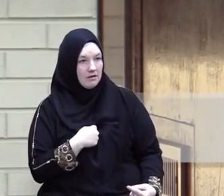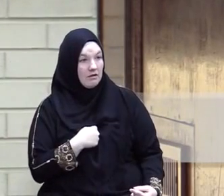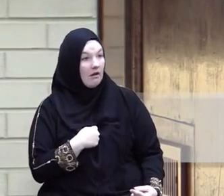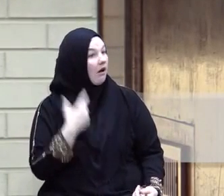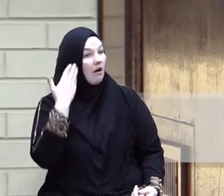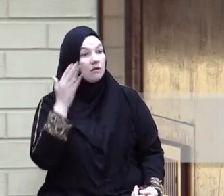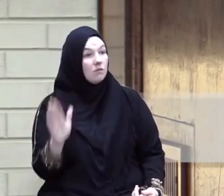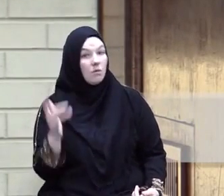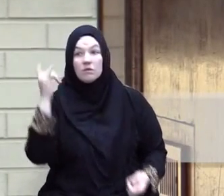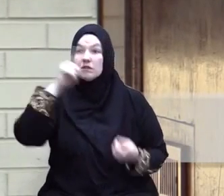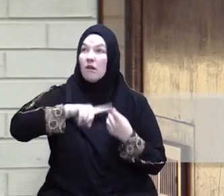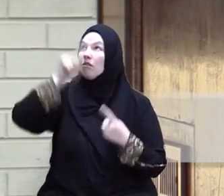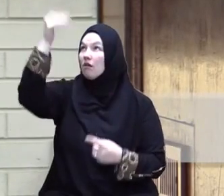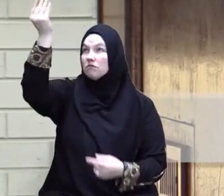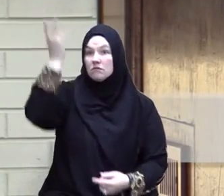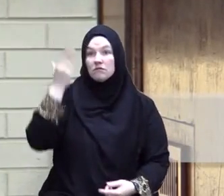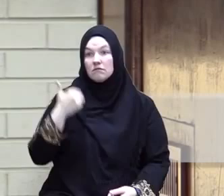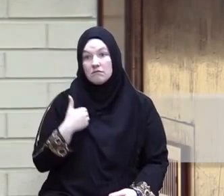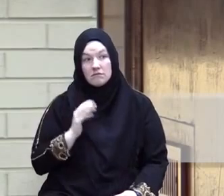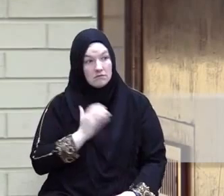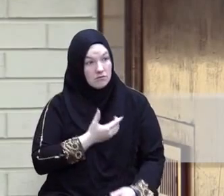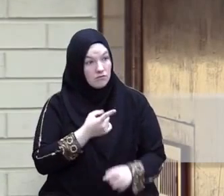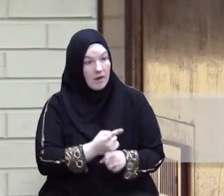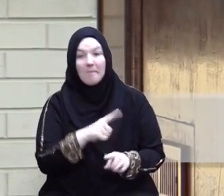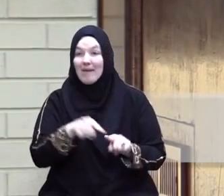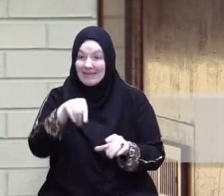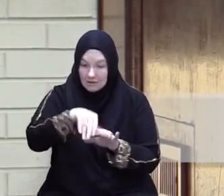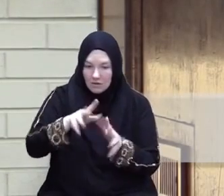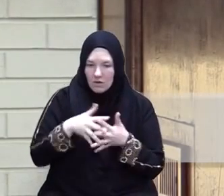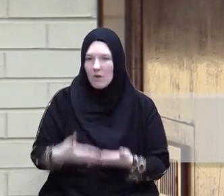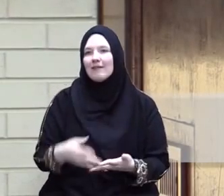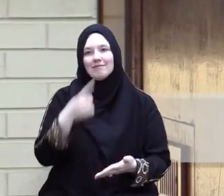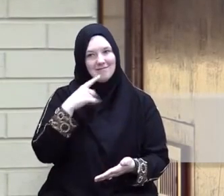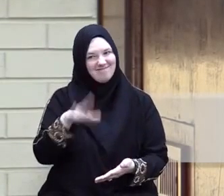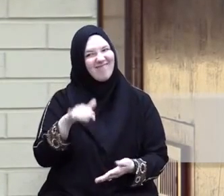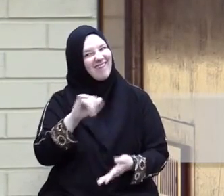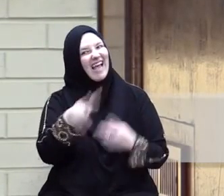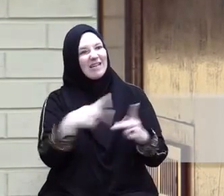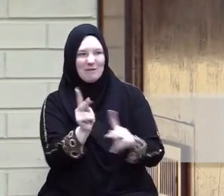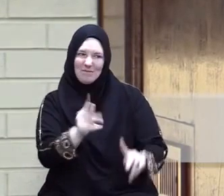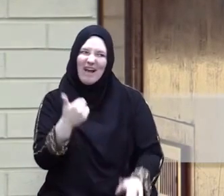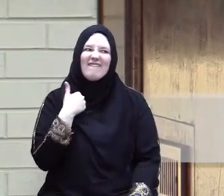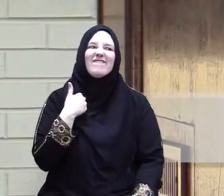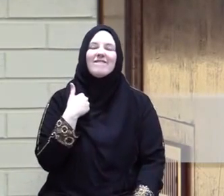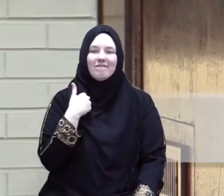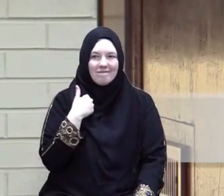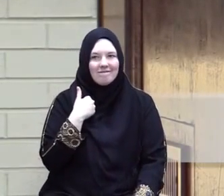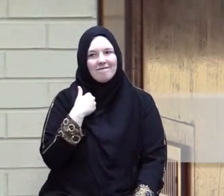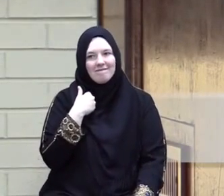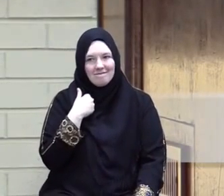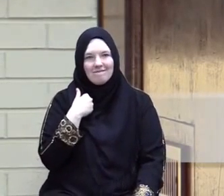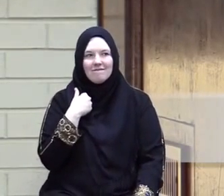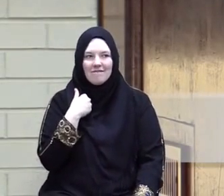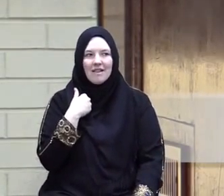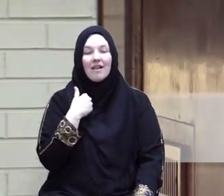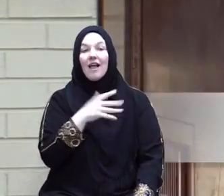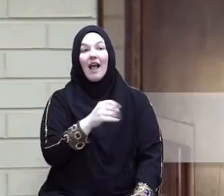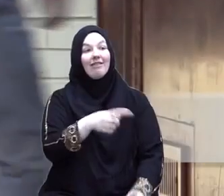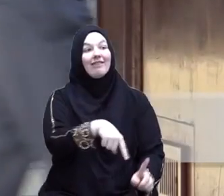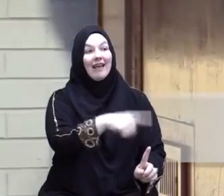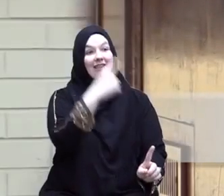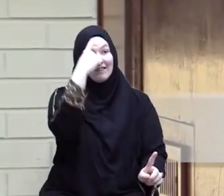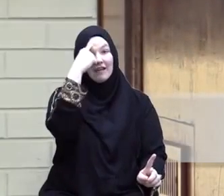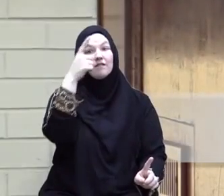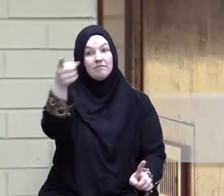if Allah didn't tell us. Okay? So they try to deceive, or they think that they are deceiving